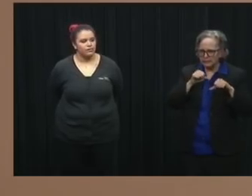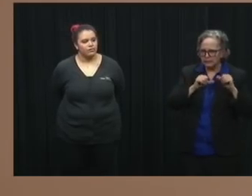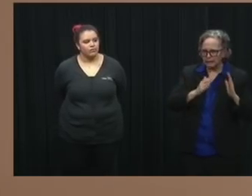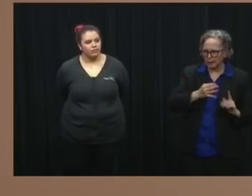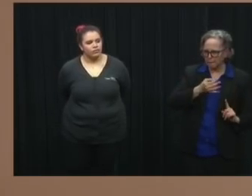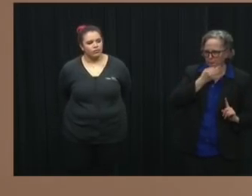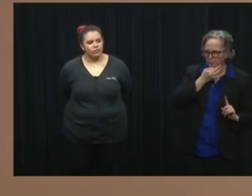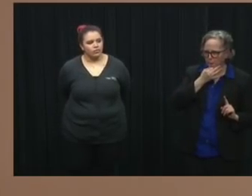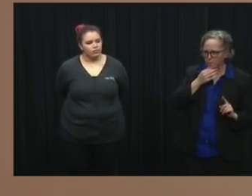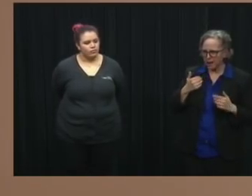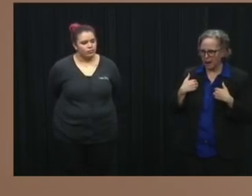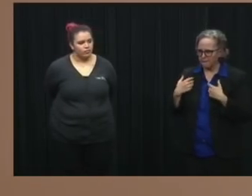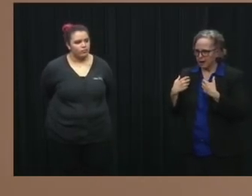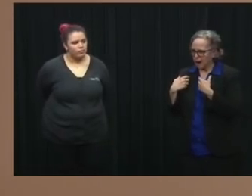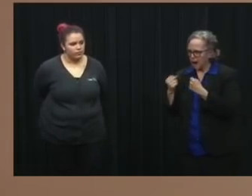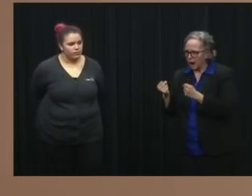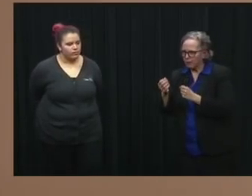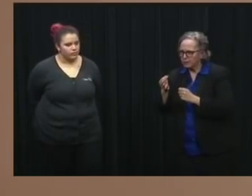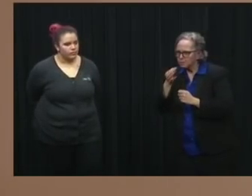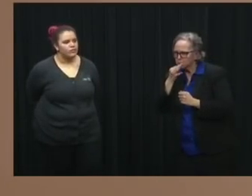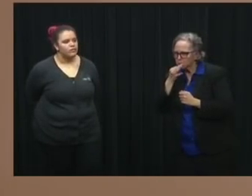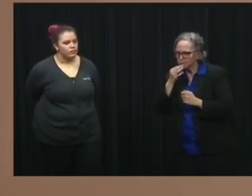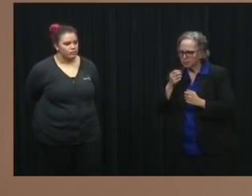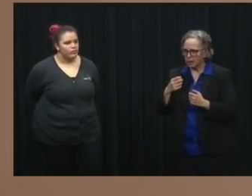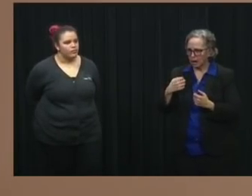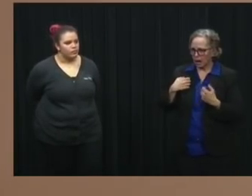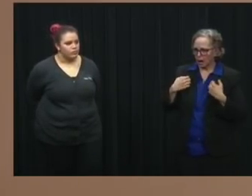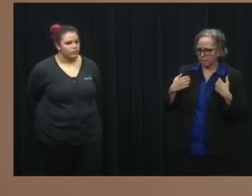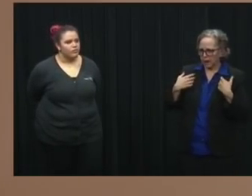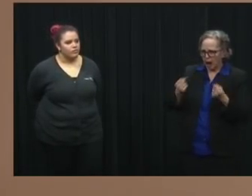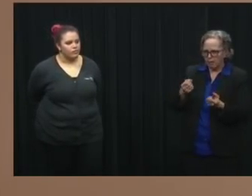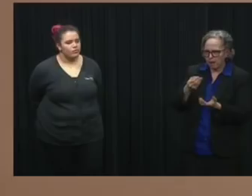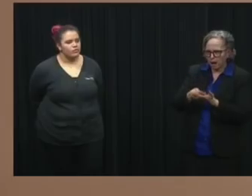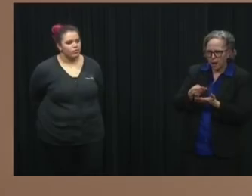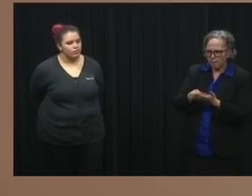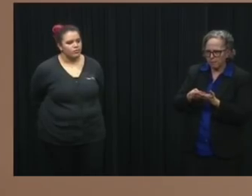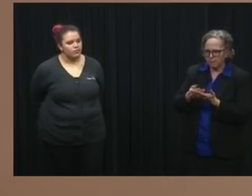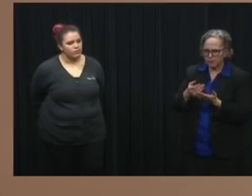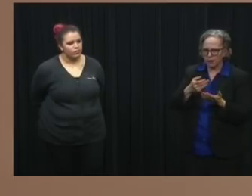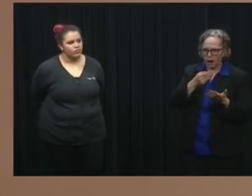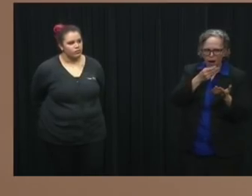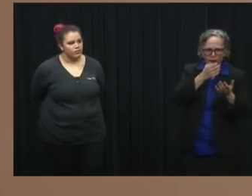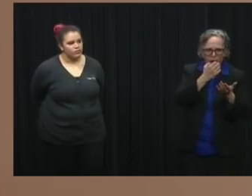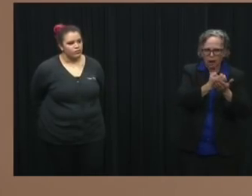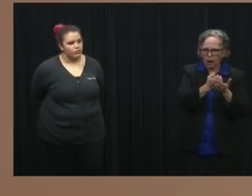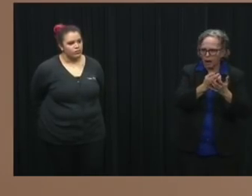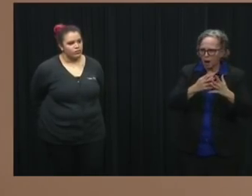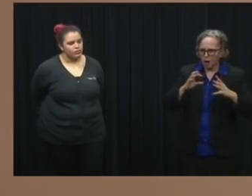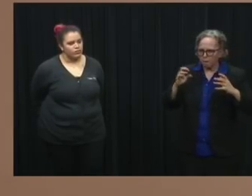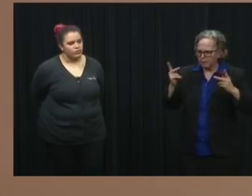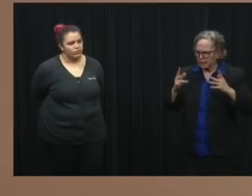health economic side and then the general economic side. There's a group of them getting together,